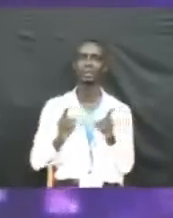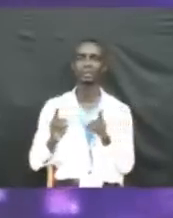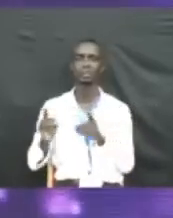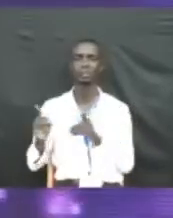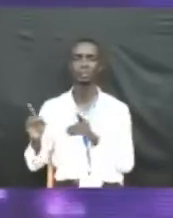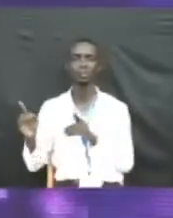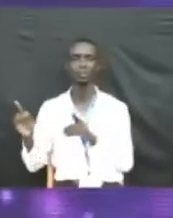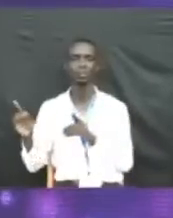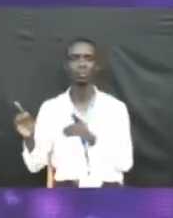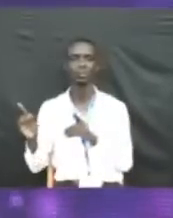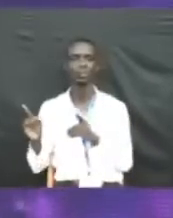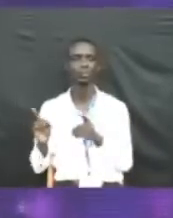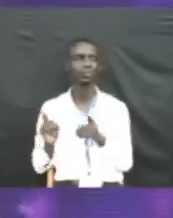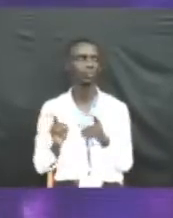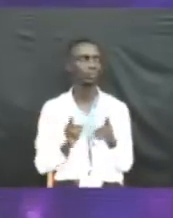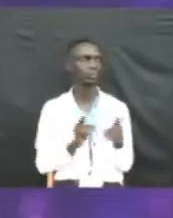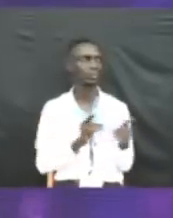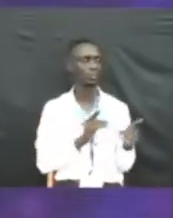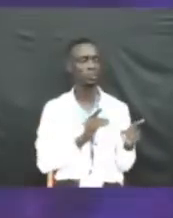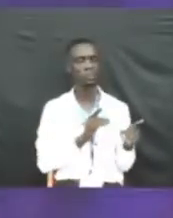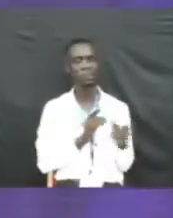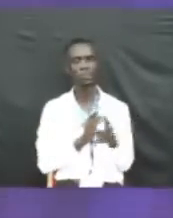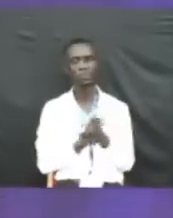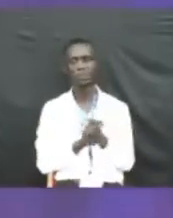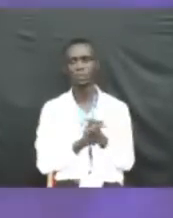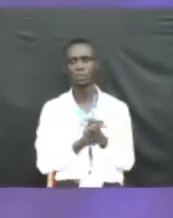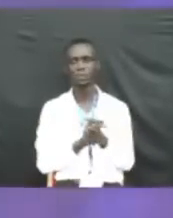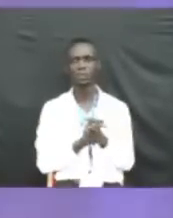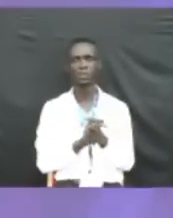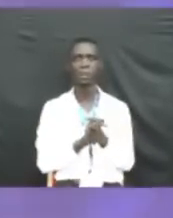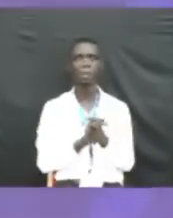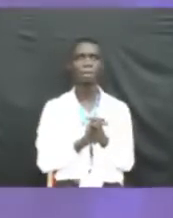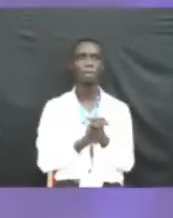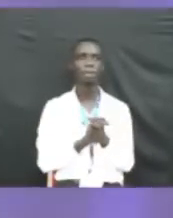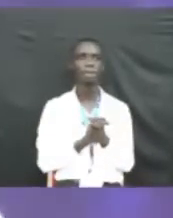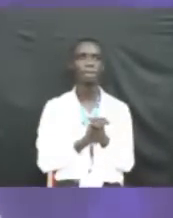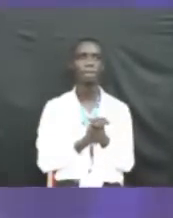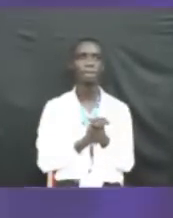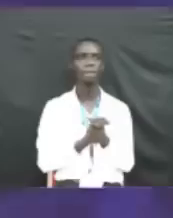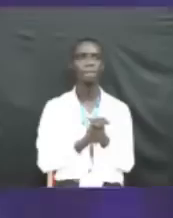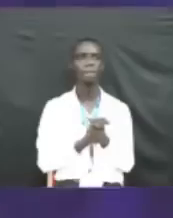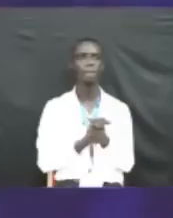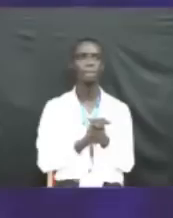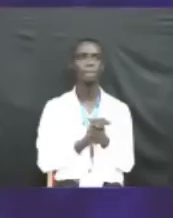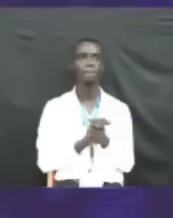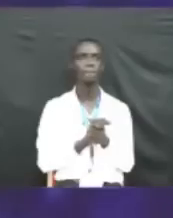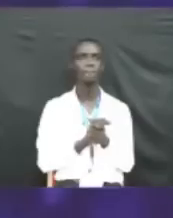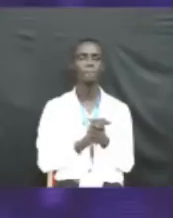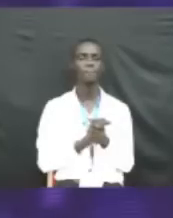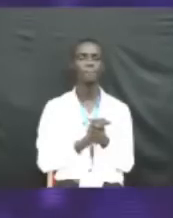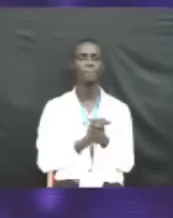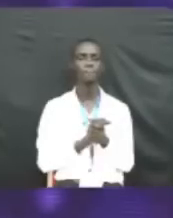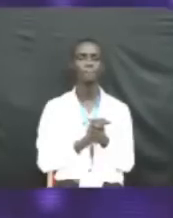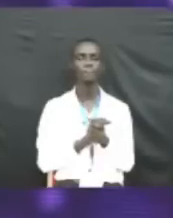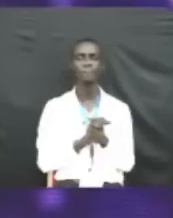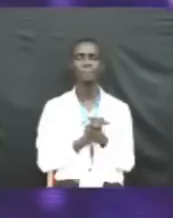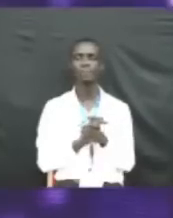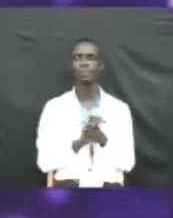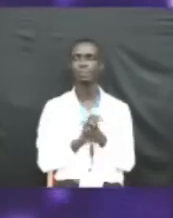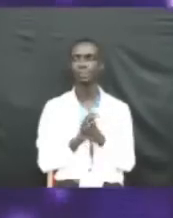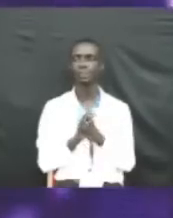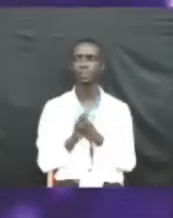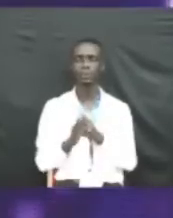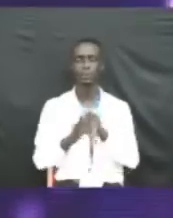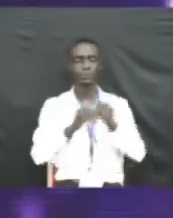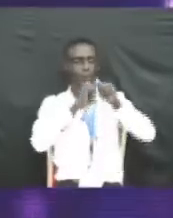we want to take the hymn number three in the brochure page 96. While standing, let's bless